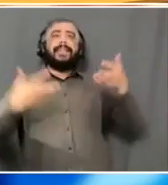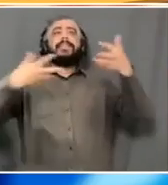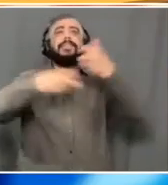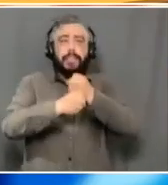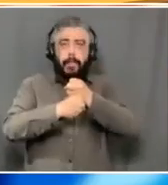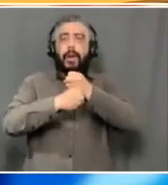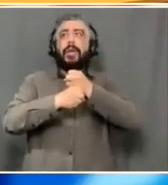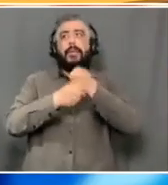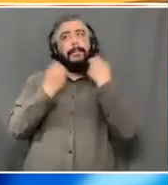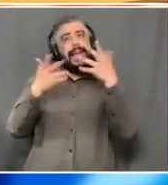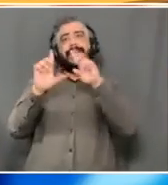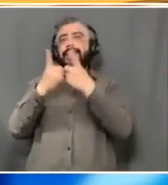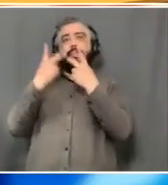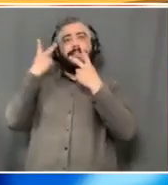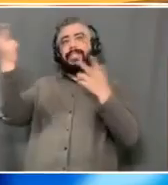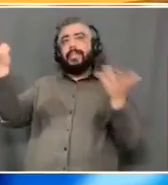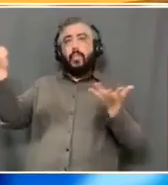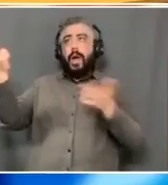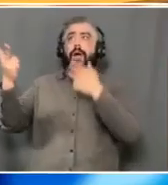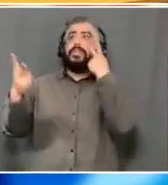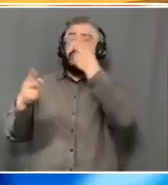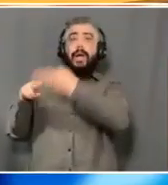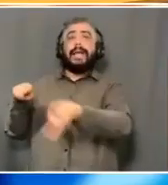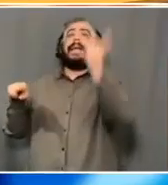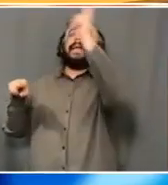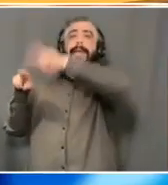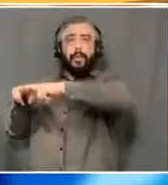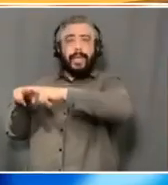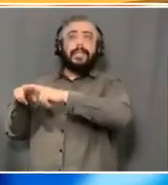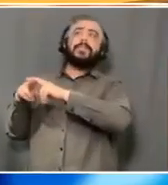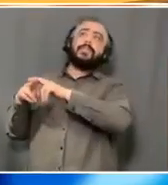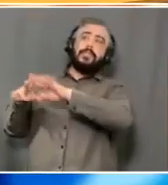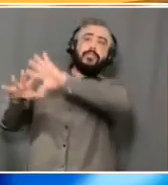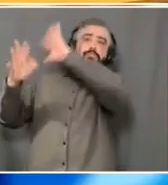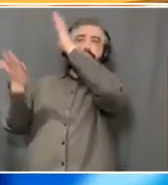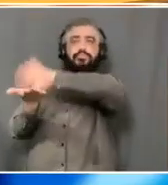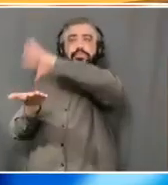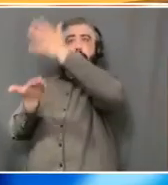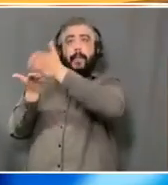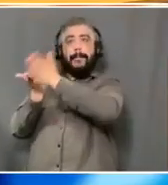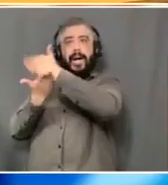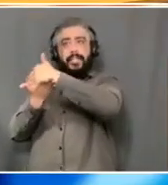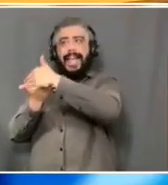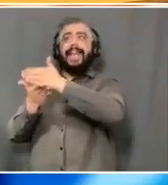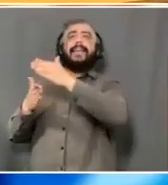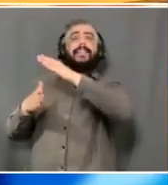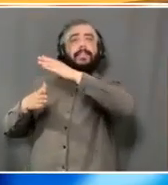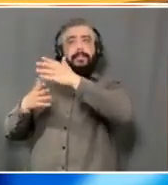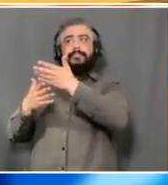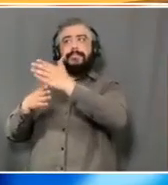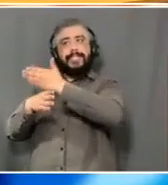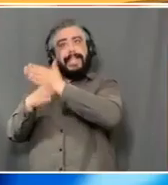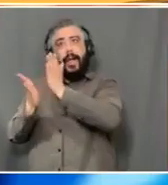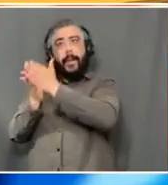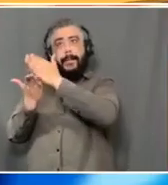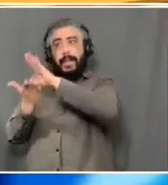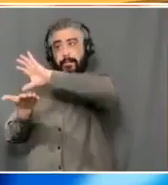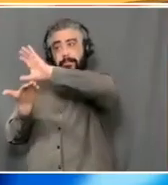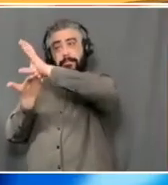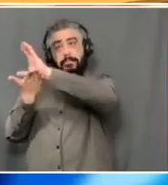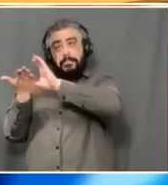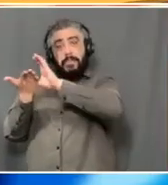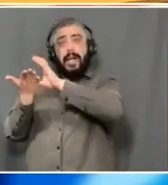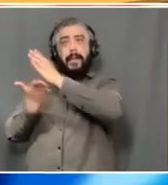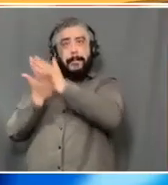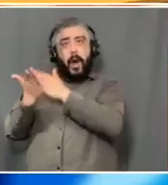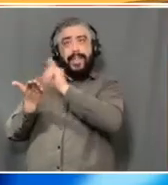districts, we saw a substantial increase in overall budgets and then the share of those budgets that were spent on non-labor. And then since